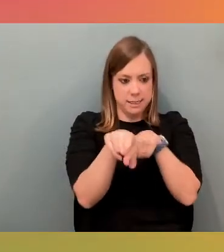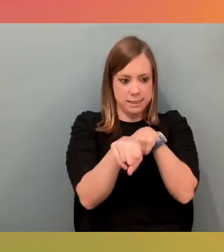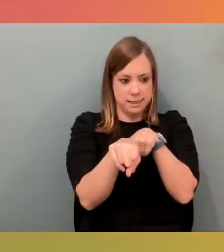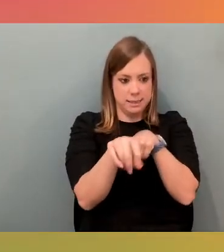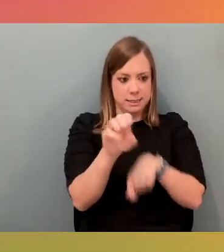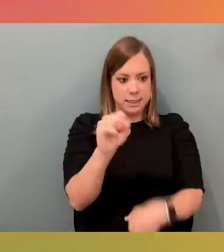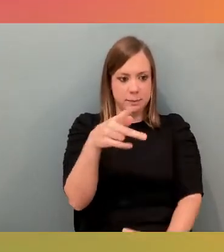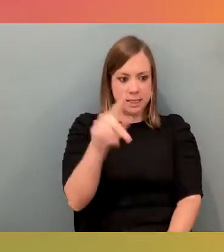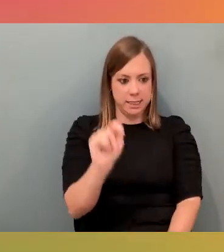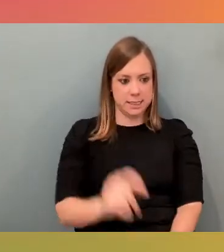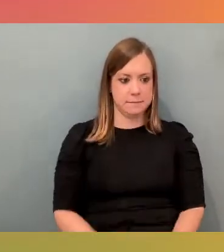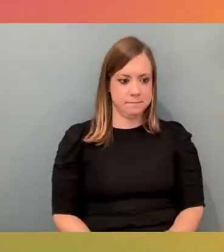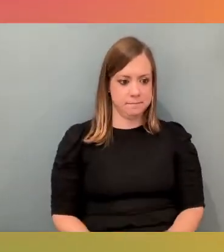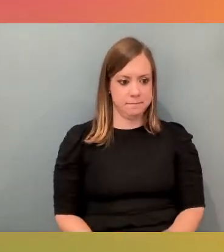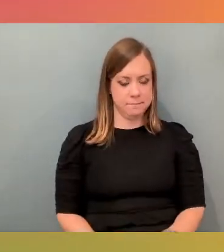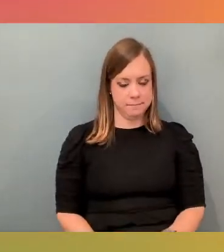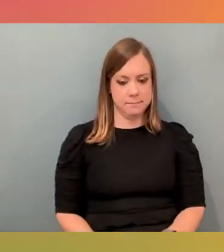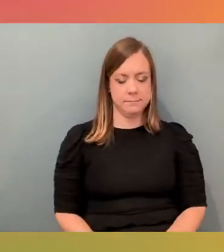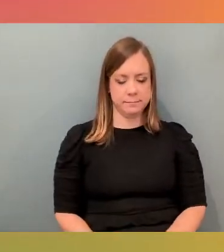One more breath right here.